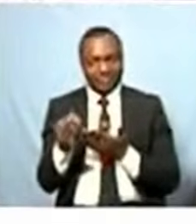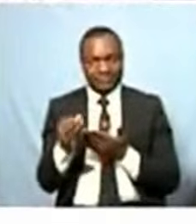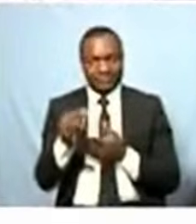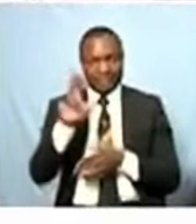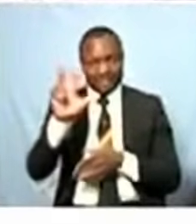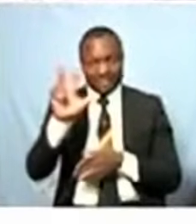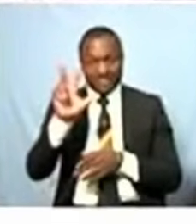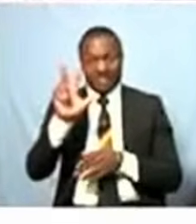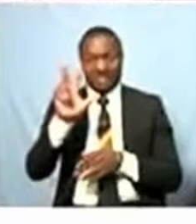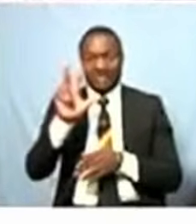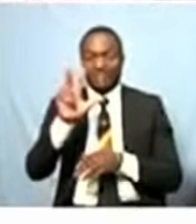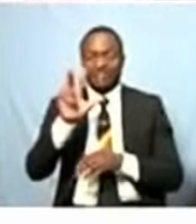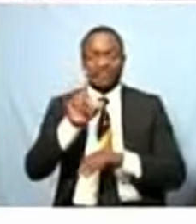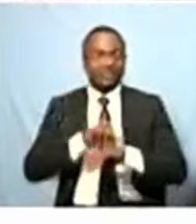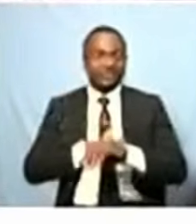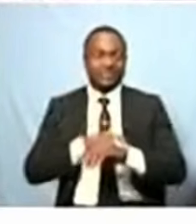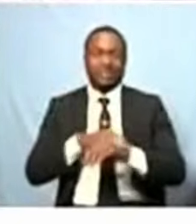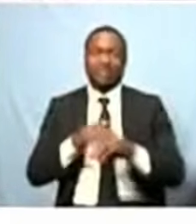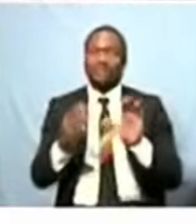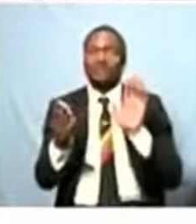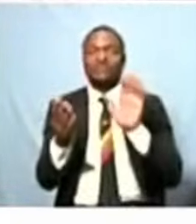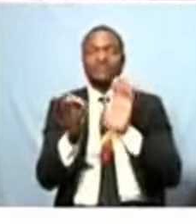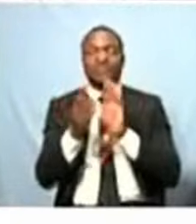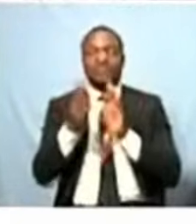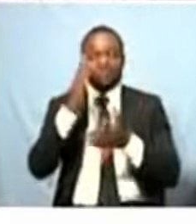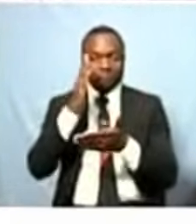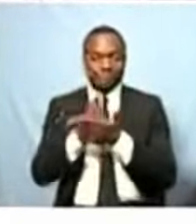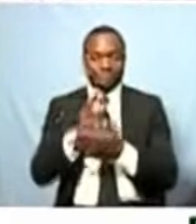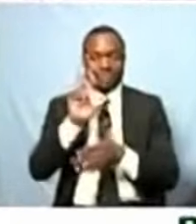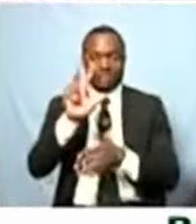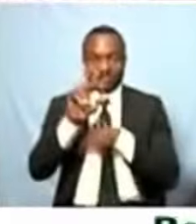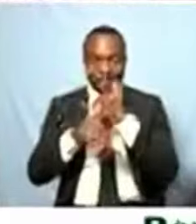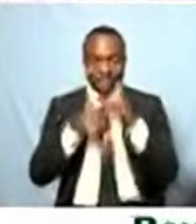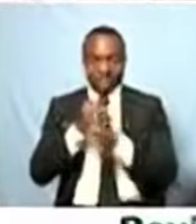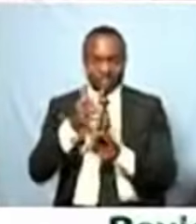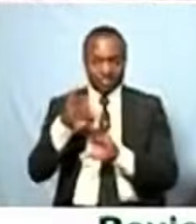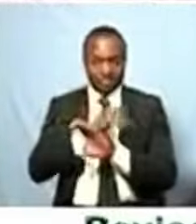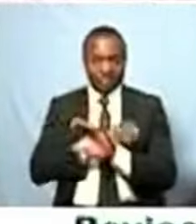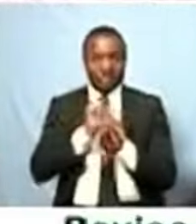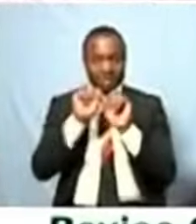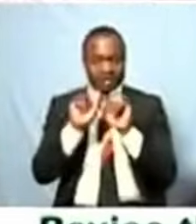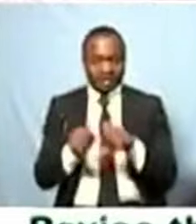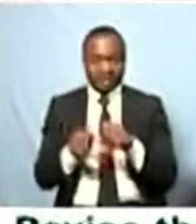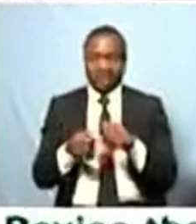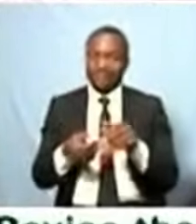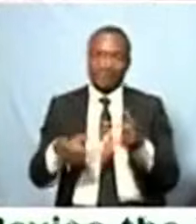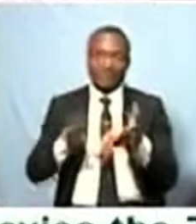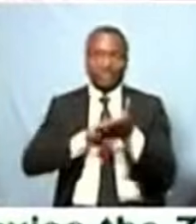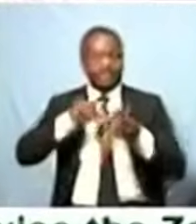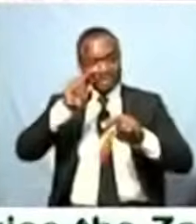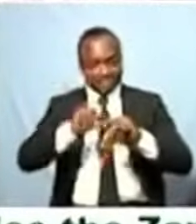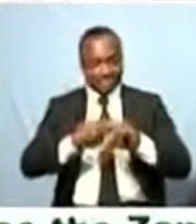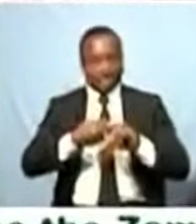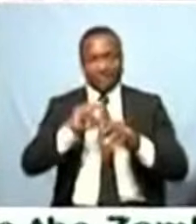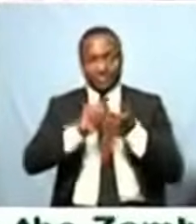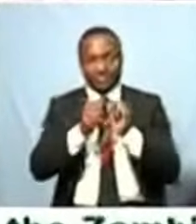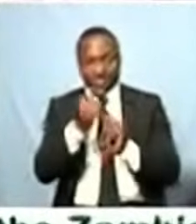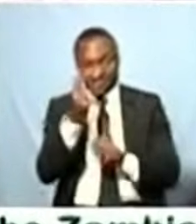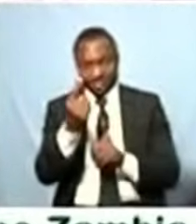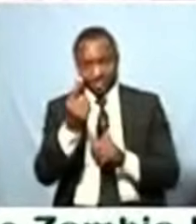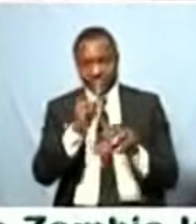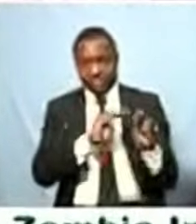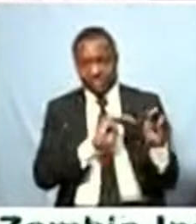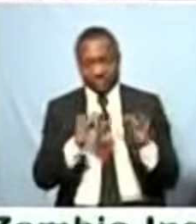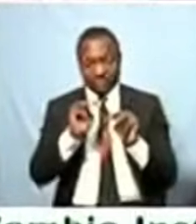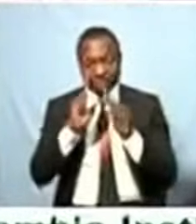3 attempts, then they face an automatic ban for 3 years before they can restart. That is the problem number 1, which the mover